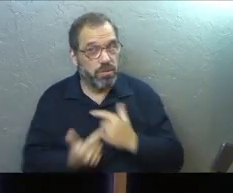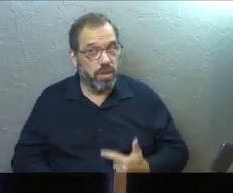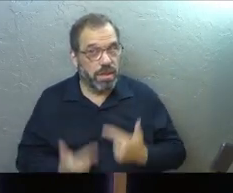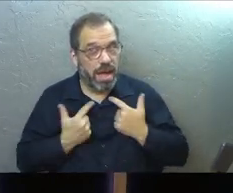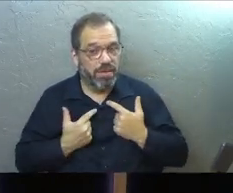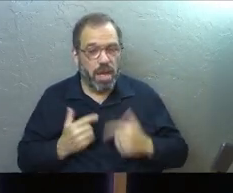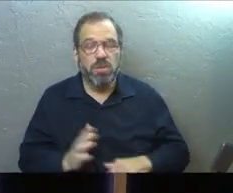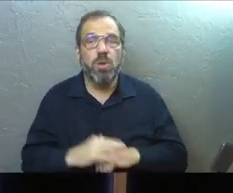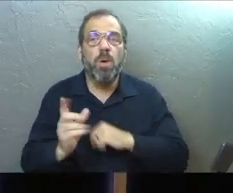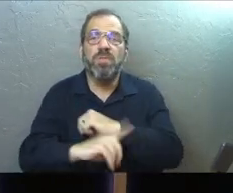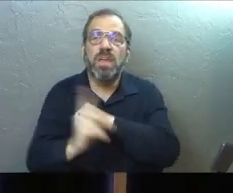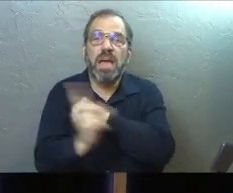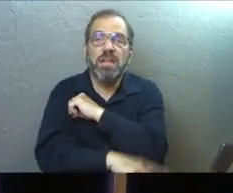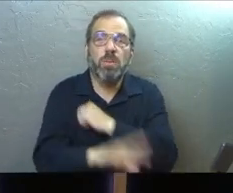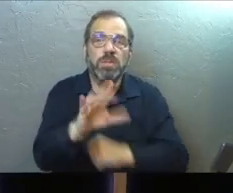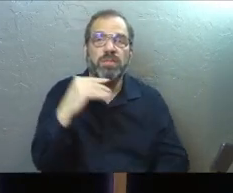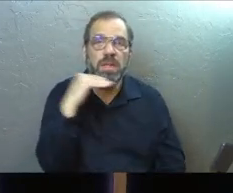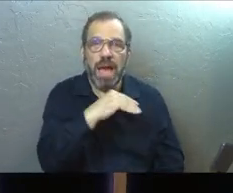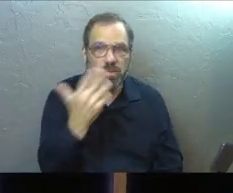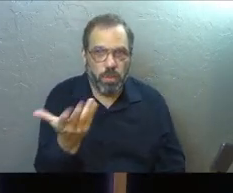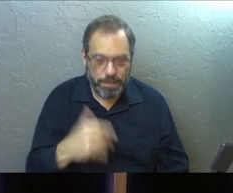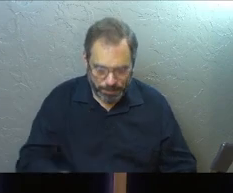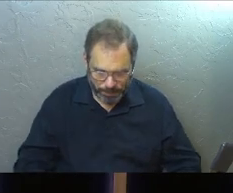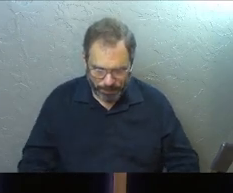So let's talk about the consequences of our lies.